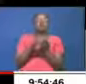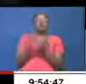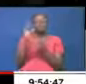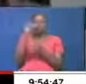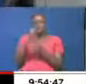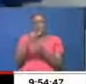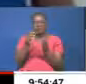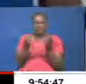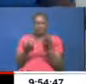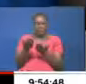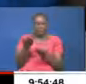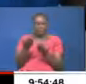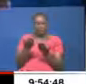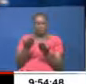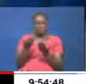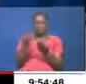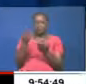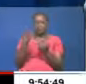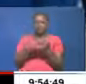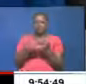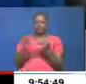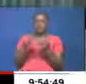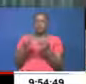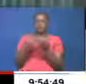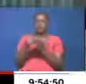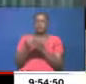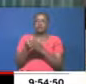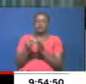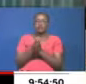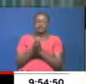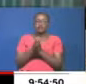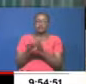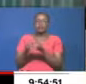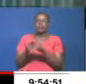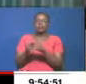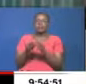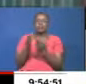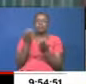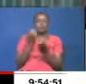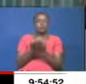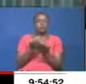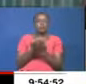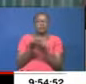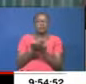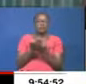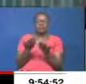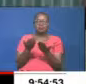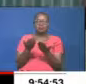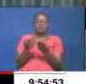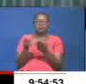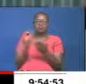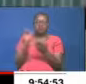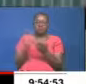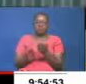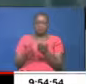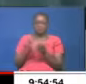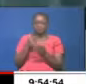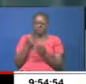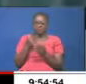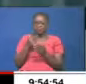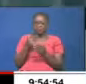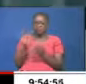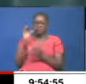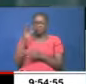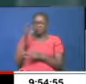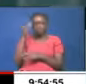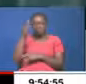shillings. The Office of the Director of the Prosecutions is expected to file more evidence in the charges. Mwendwa's lawyer Victor Mwebu said his client is not aware of